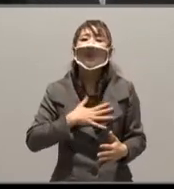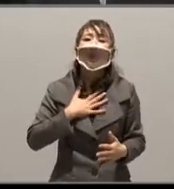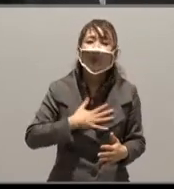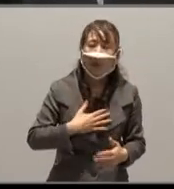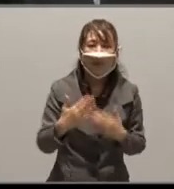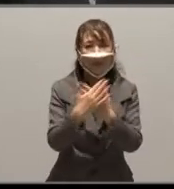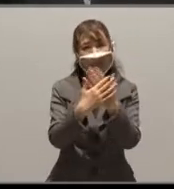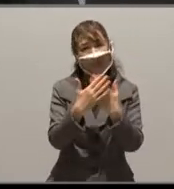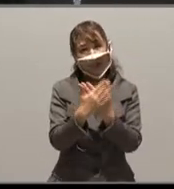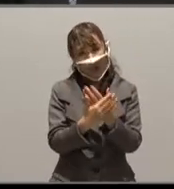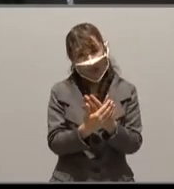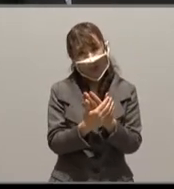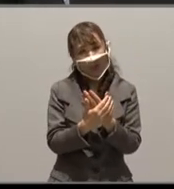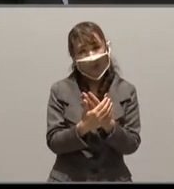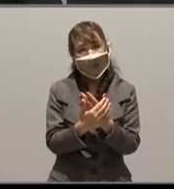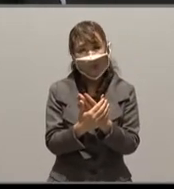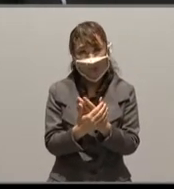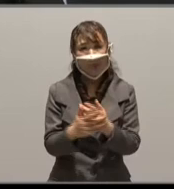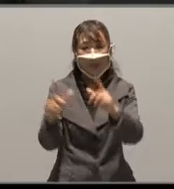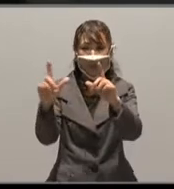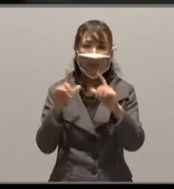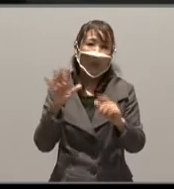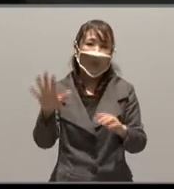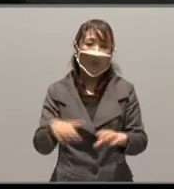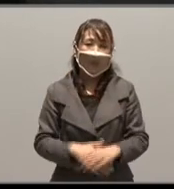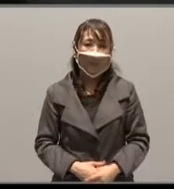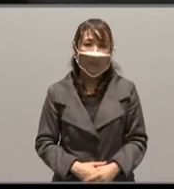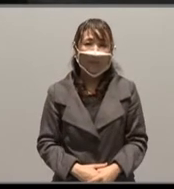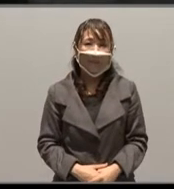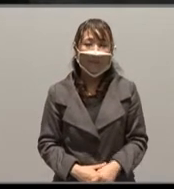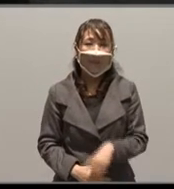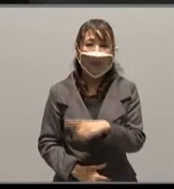method of health promotion and disease prevention.